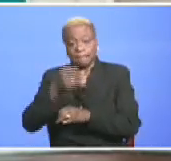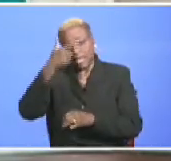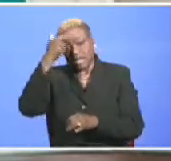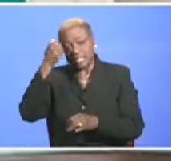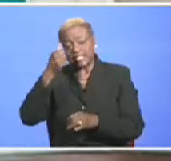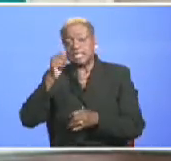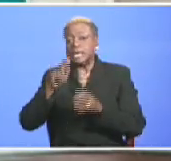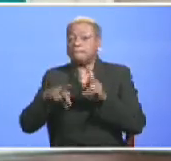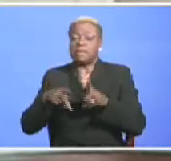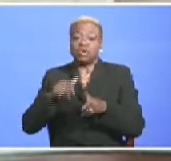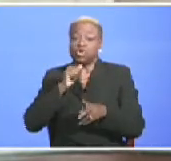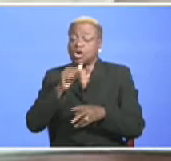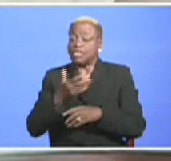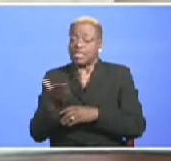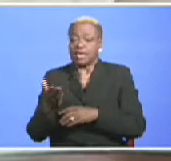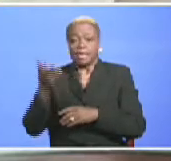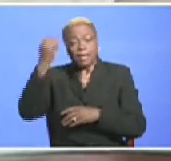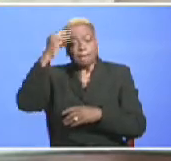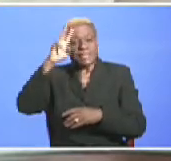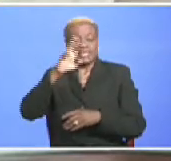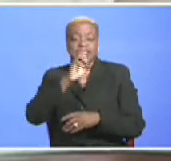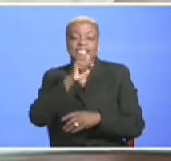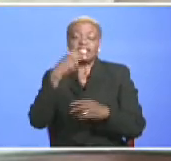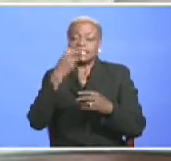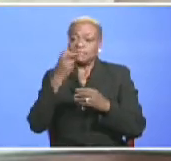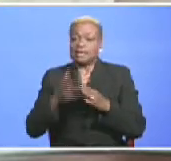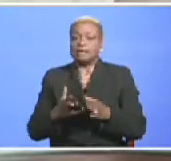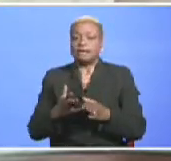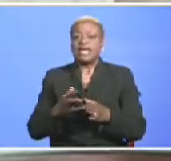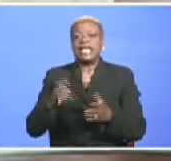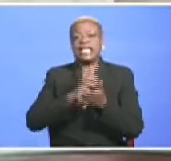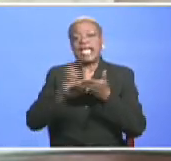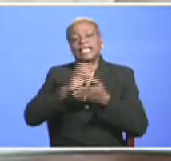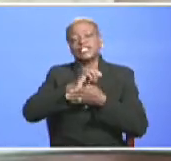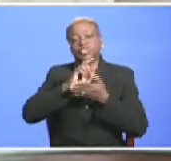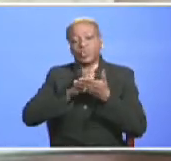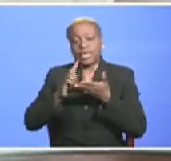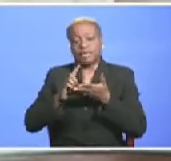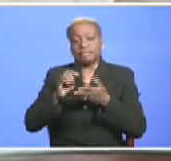were dislocated. Mr. Speaker, that effective next week,